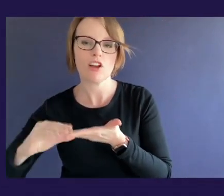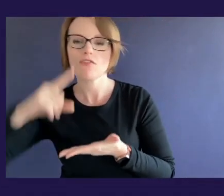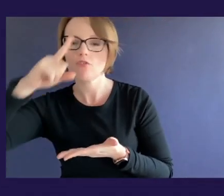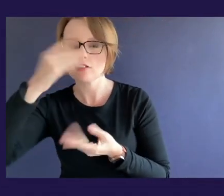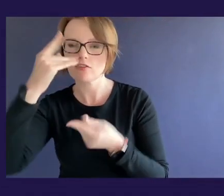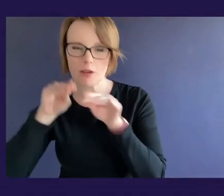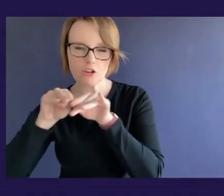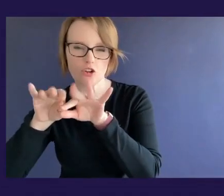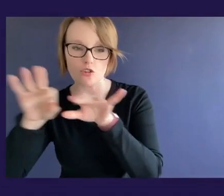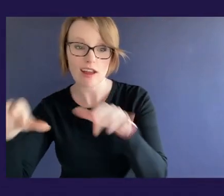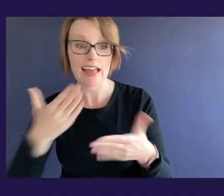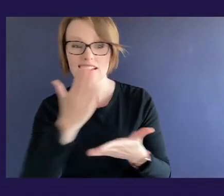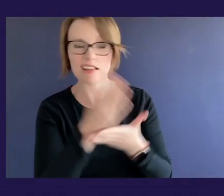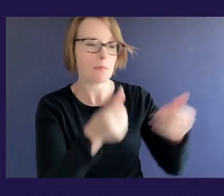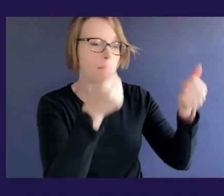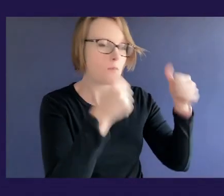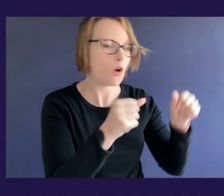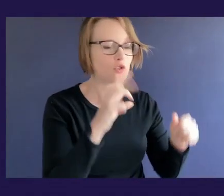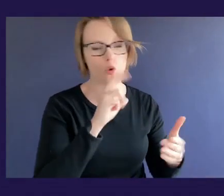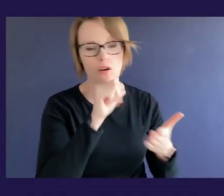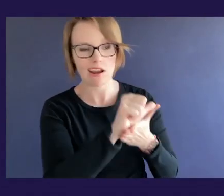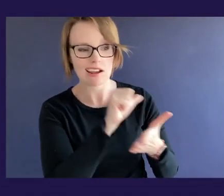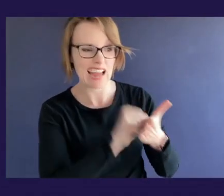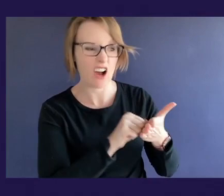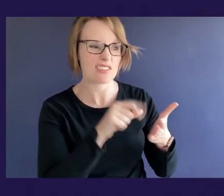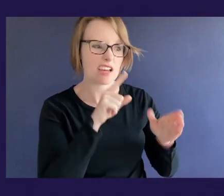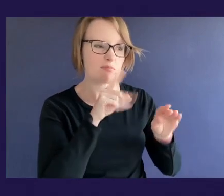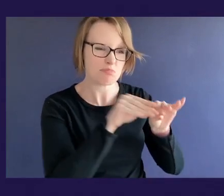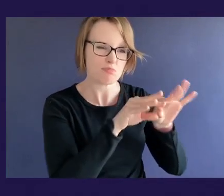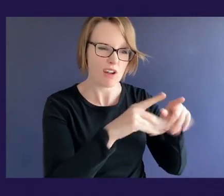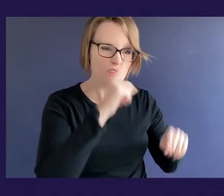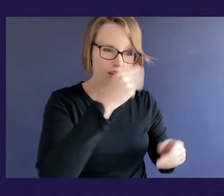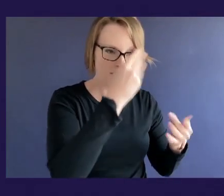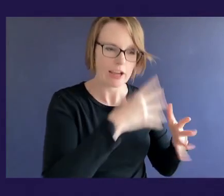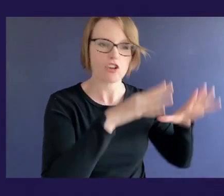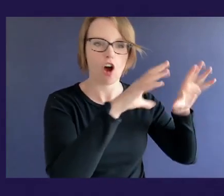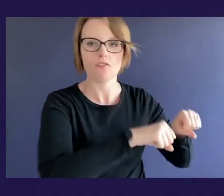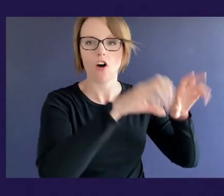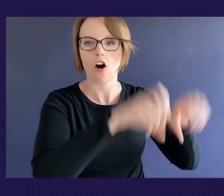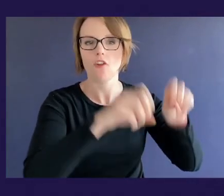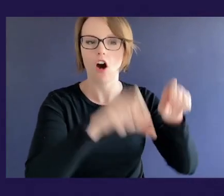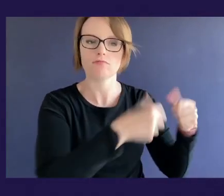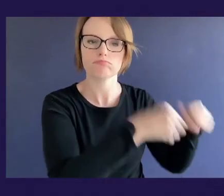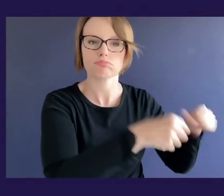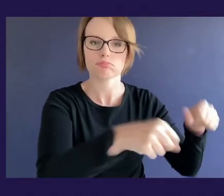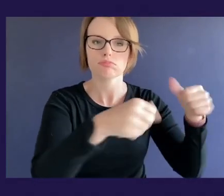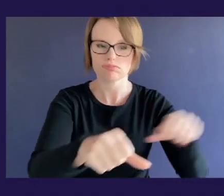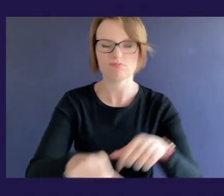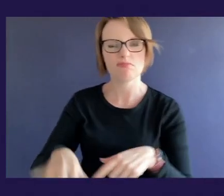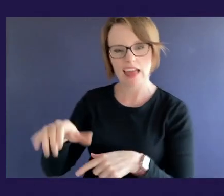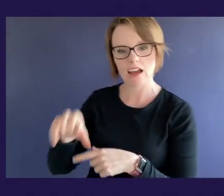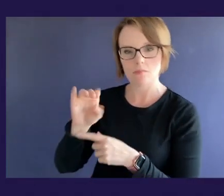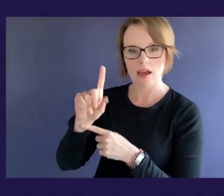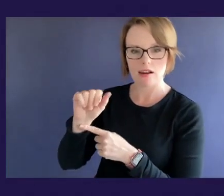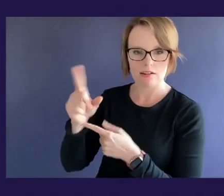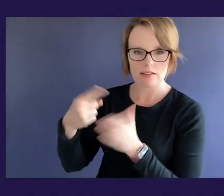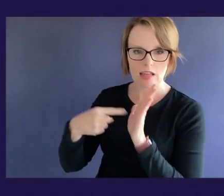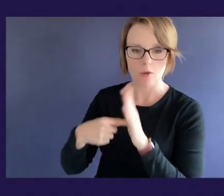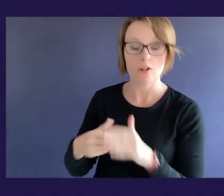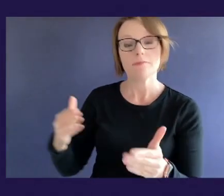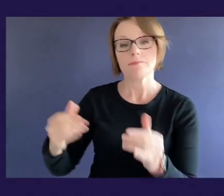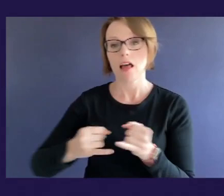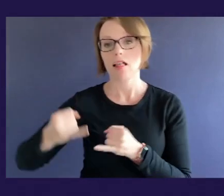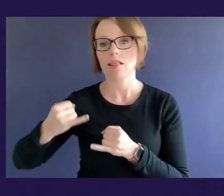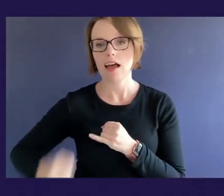removed posts or accounts that were propagating false information. And then finally, we had some policy and